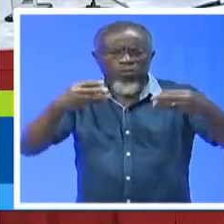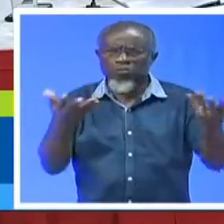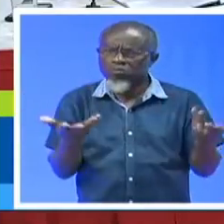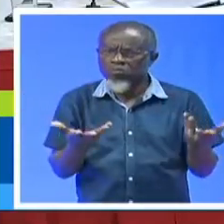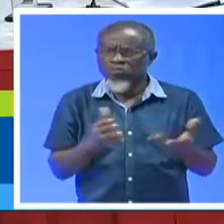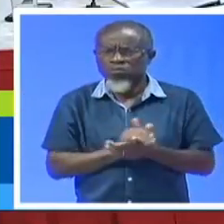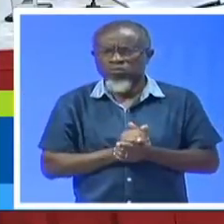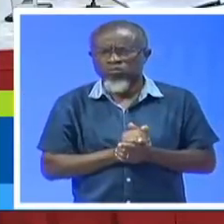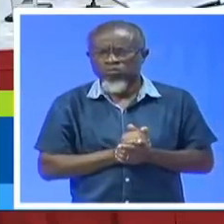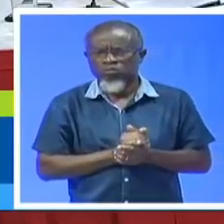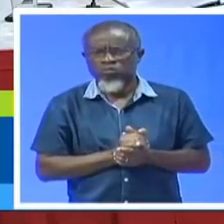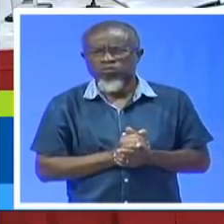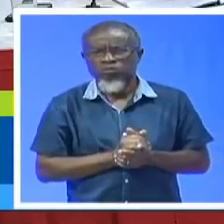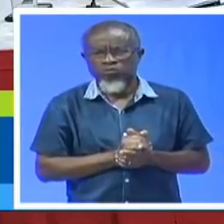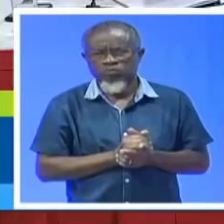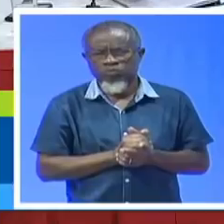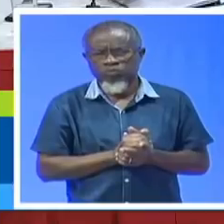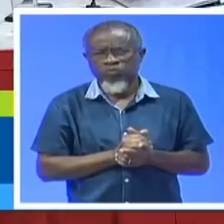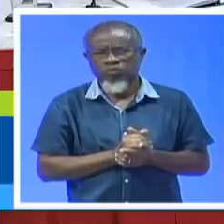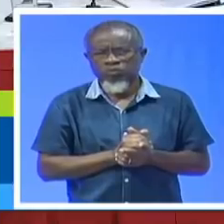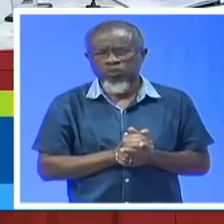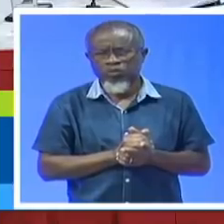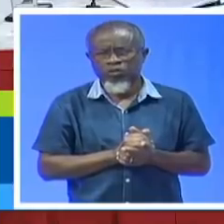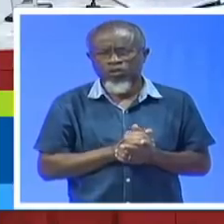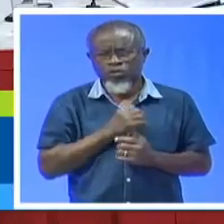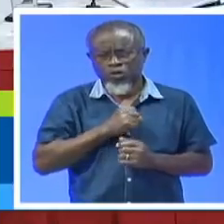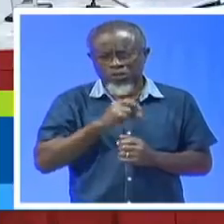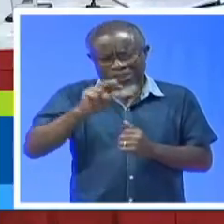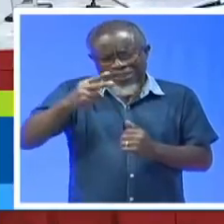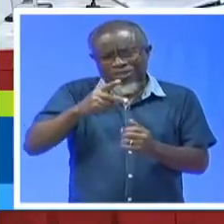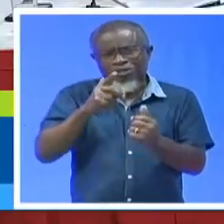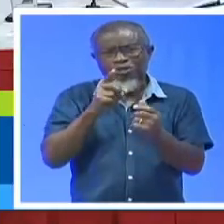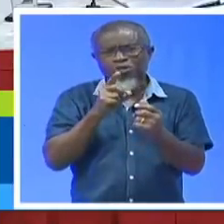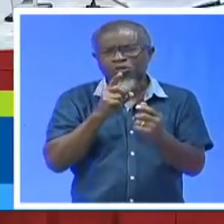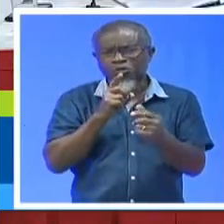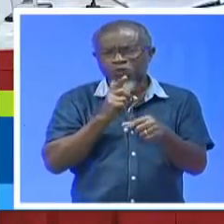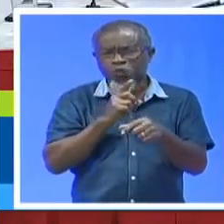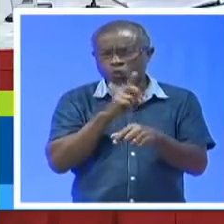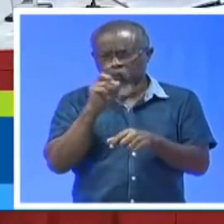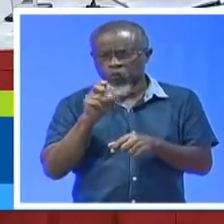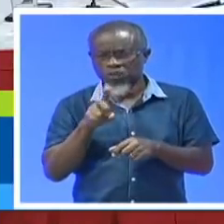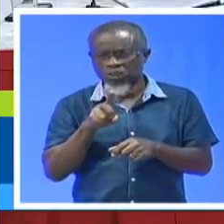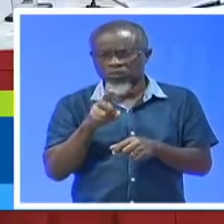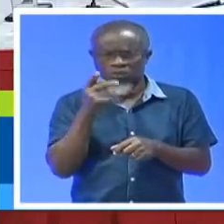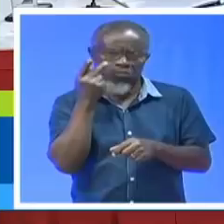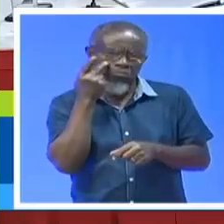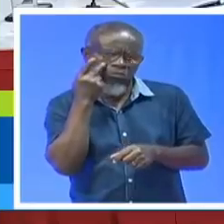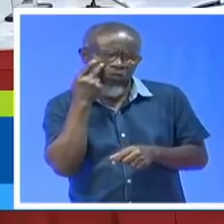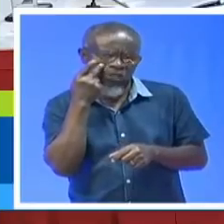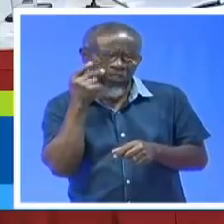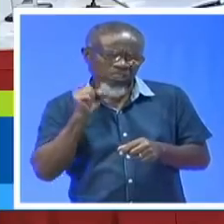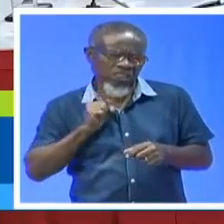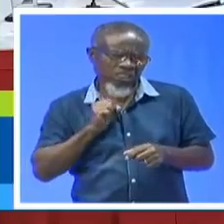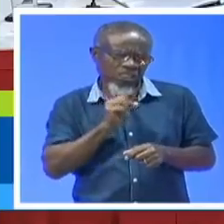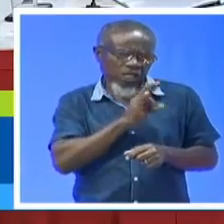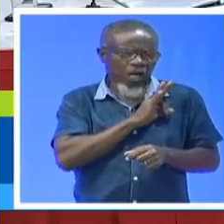That's my question for now. Oh, sorry. My second question is, we've seen staff in